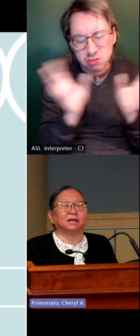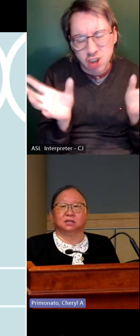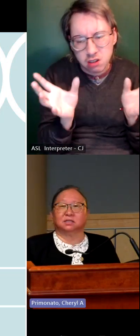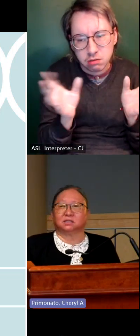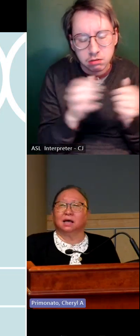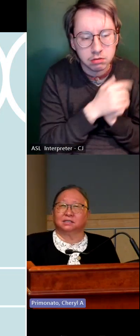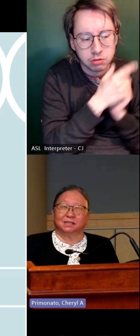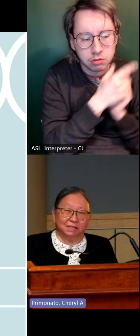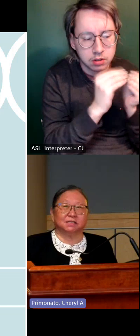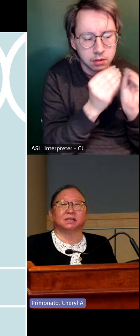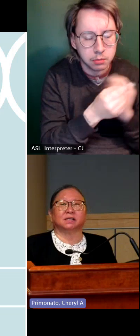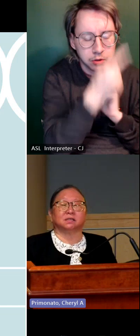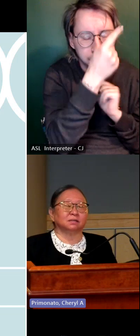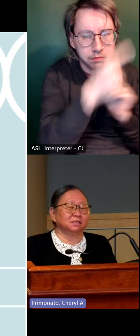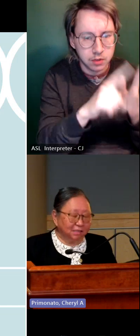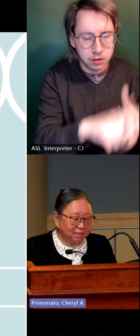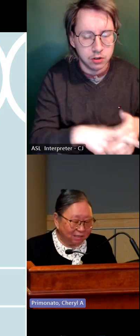tracking the